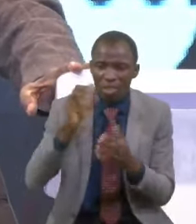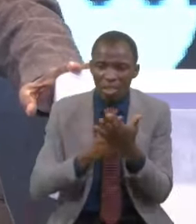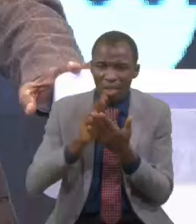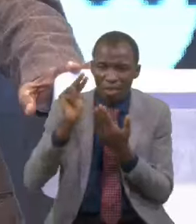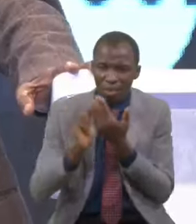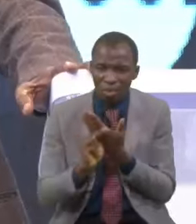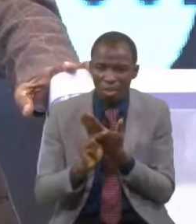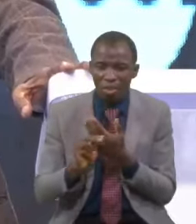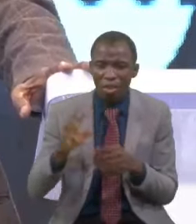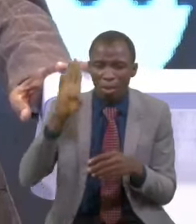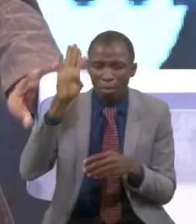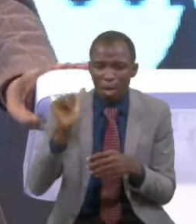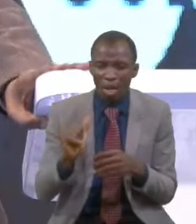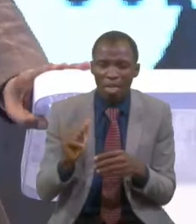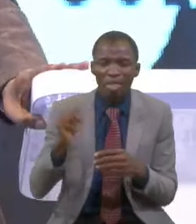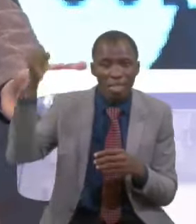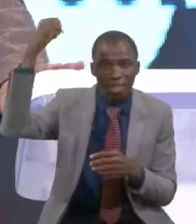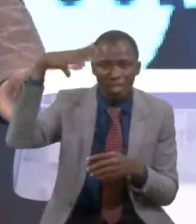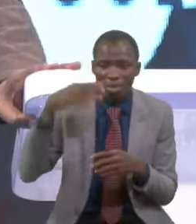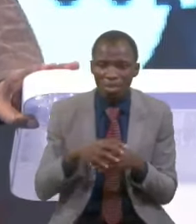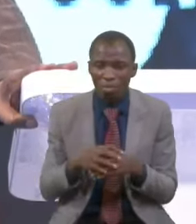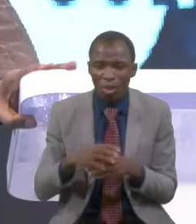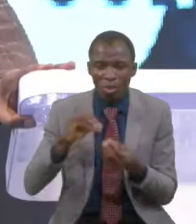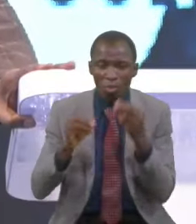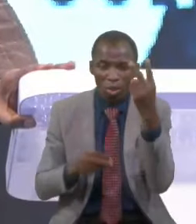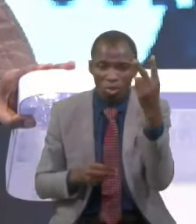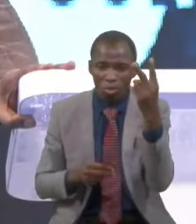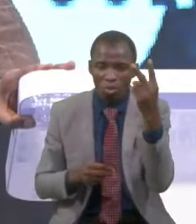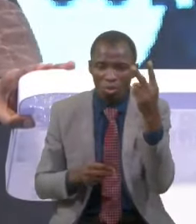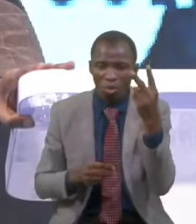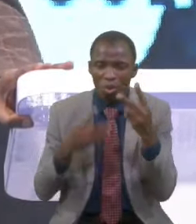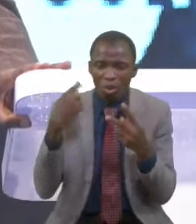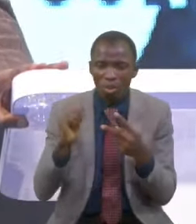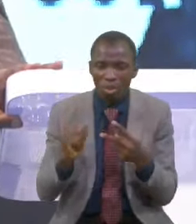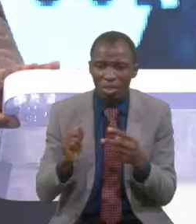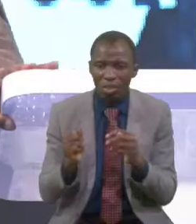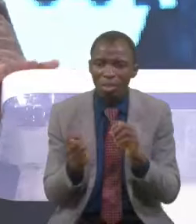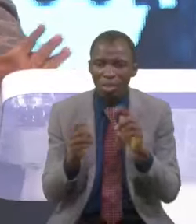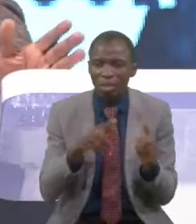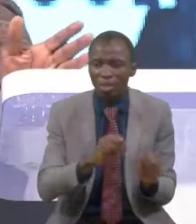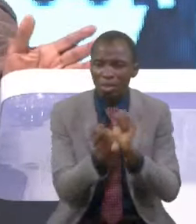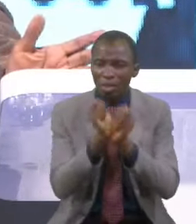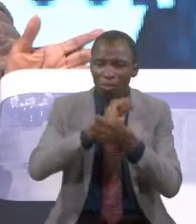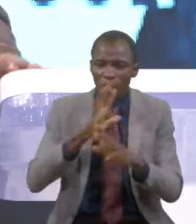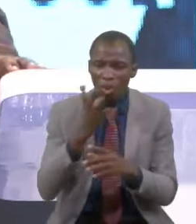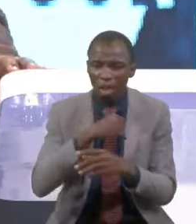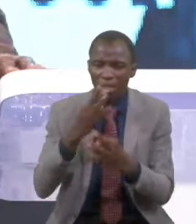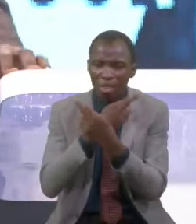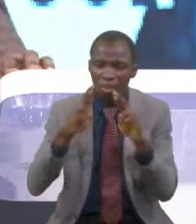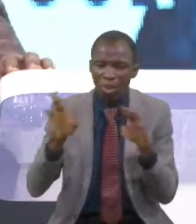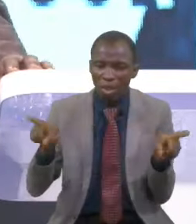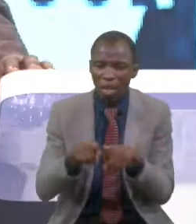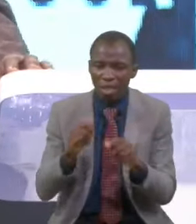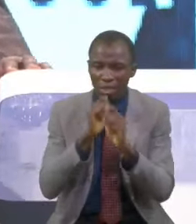by grace. Number two, the transformation and redemption as a